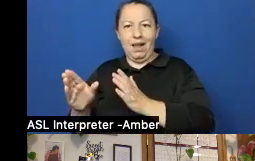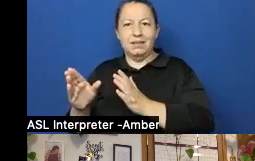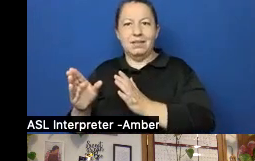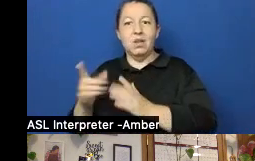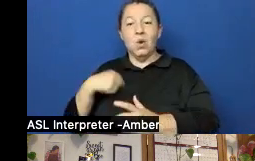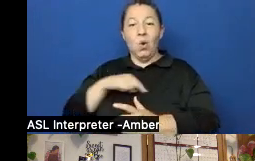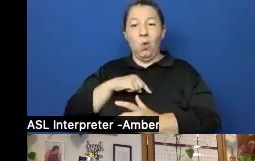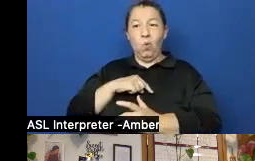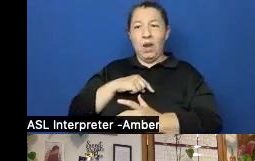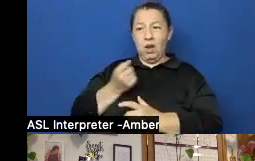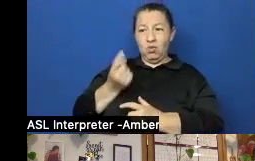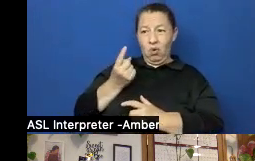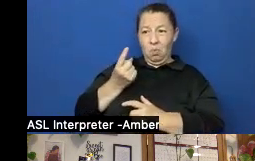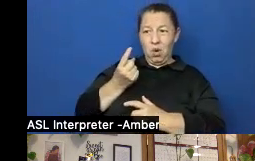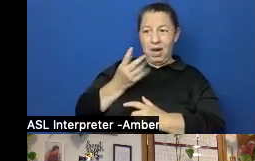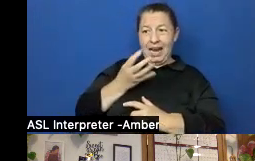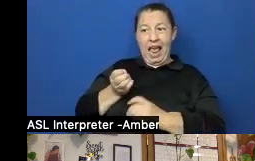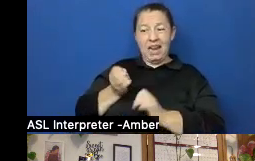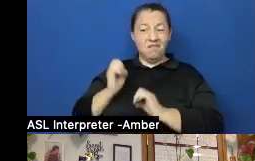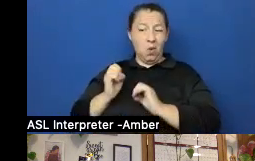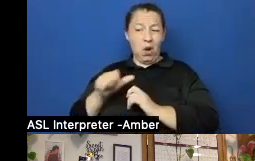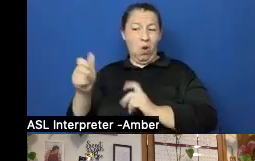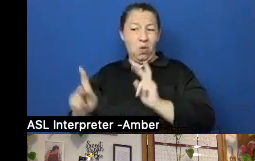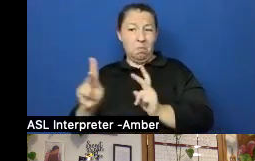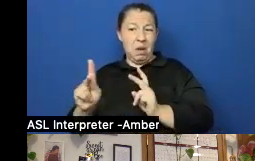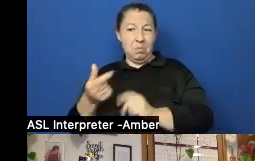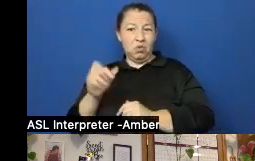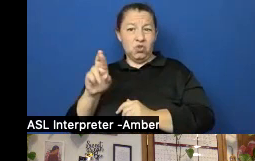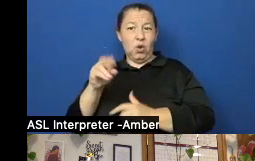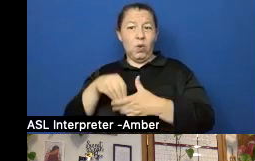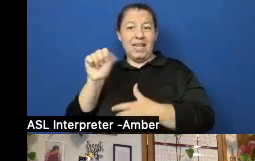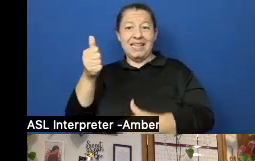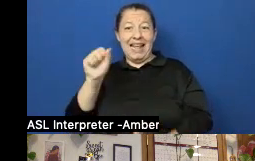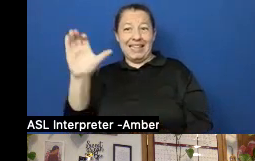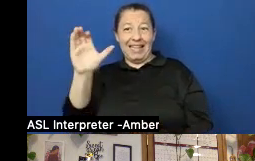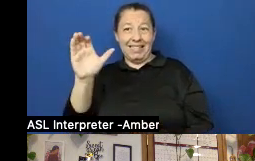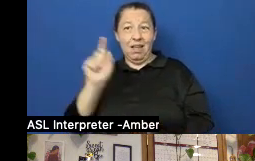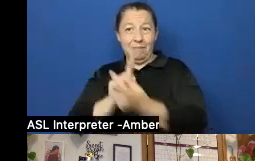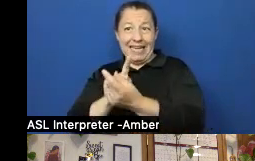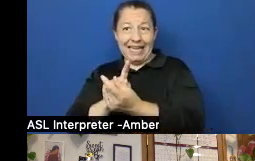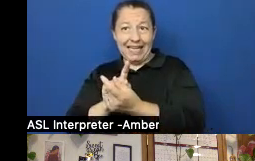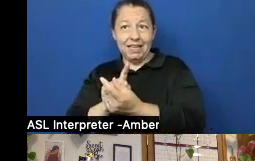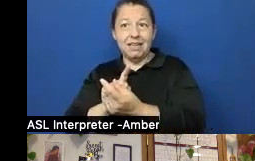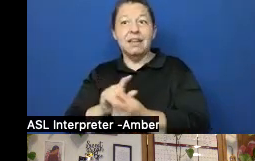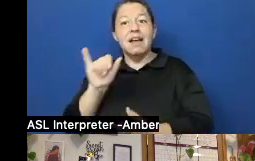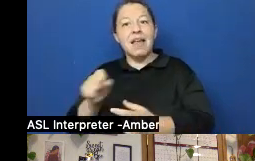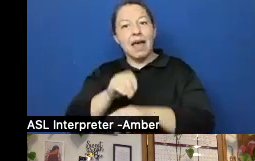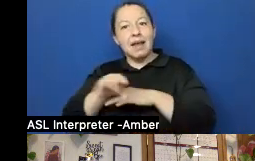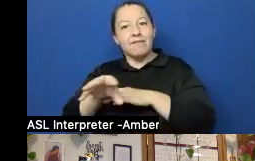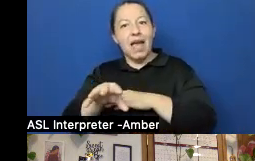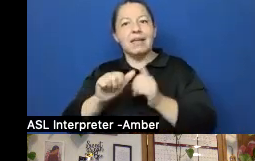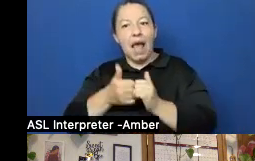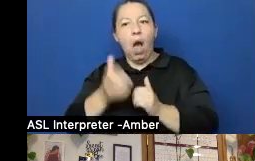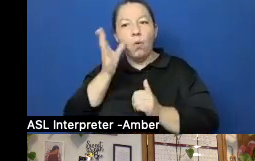people's genders, probably within 10 seconds of meeting them. And this affects the way that we're going